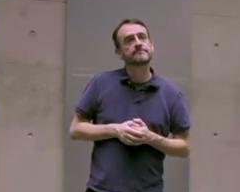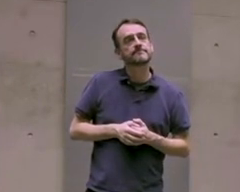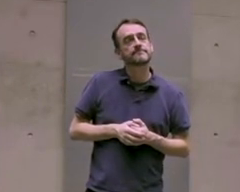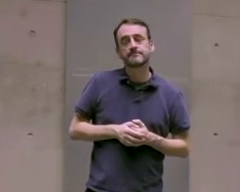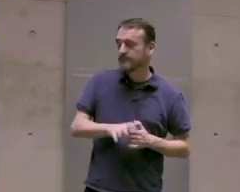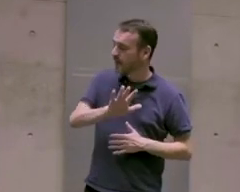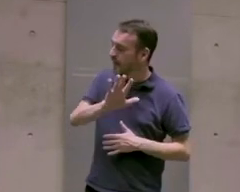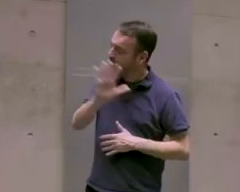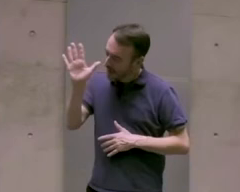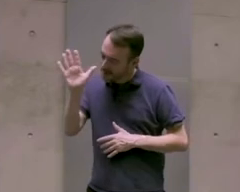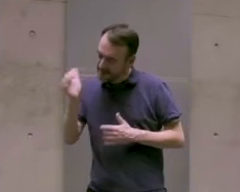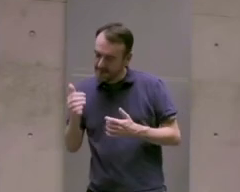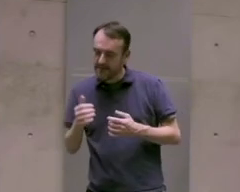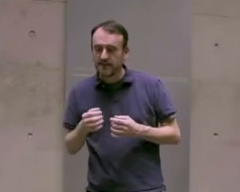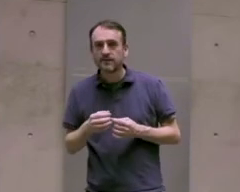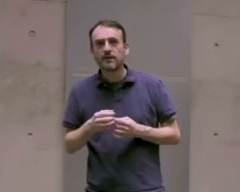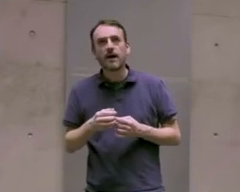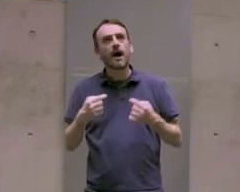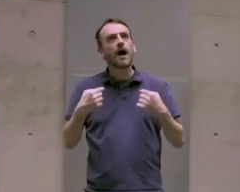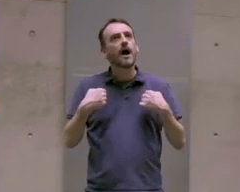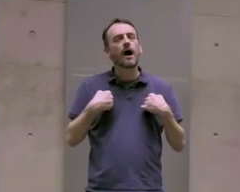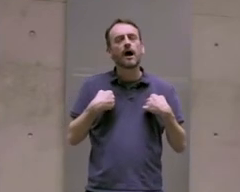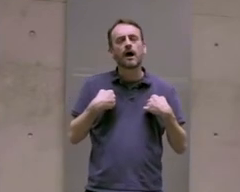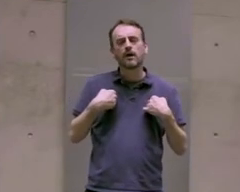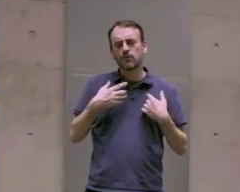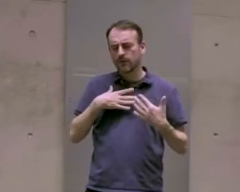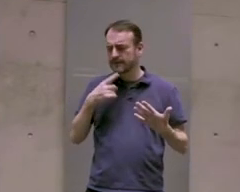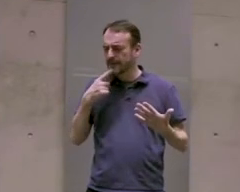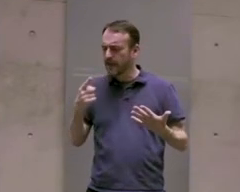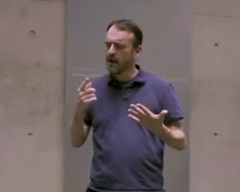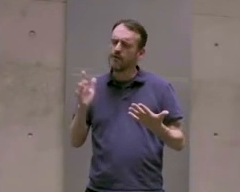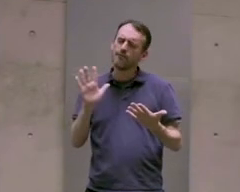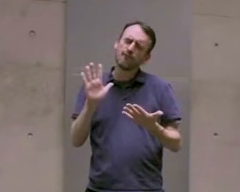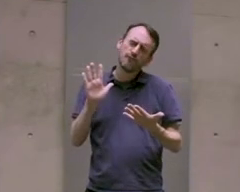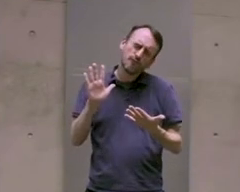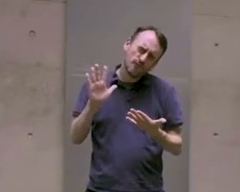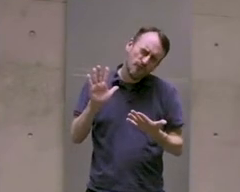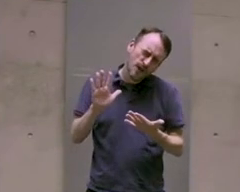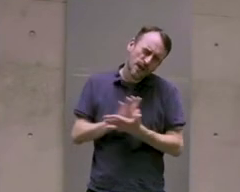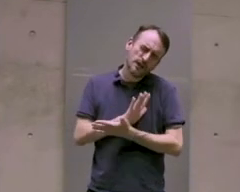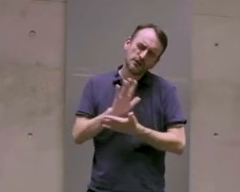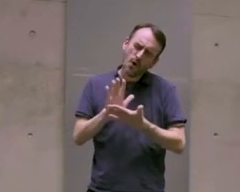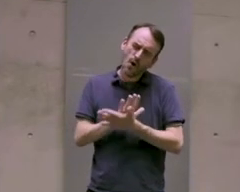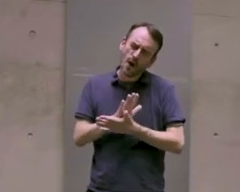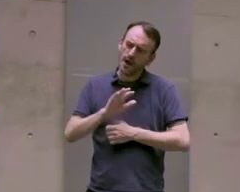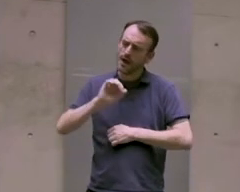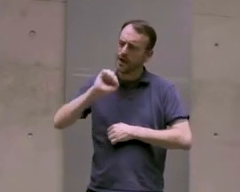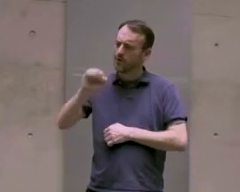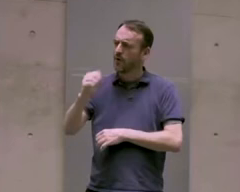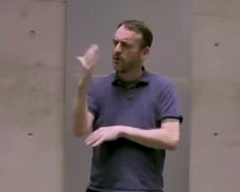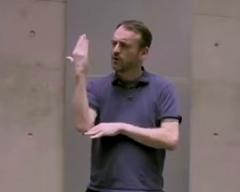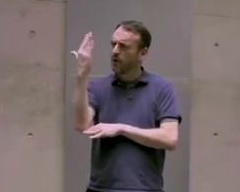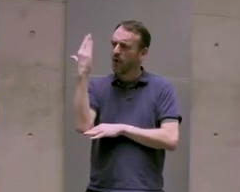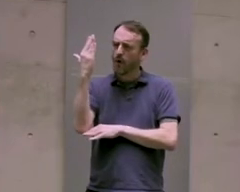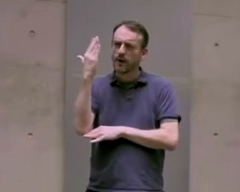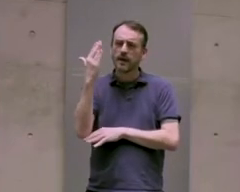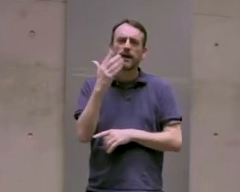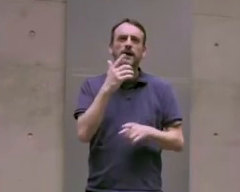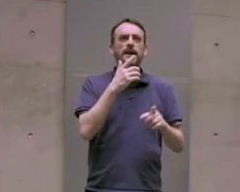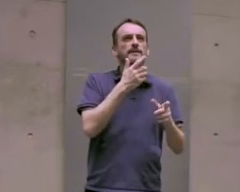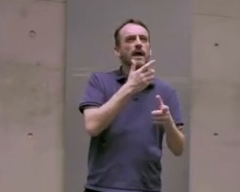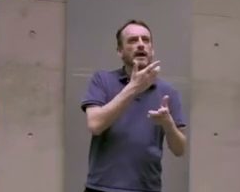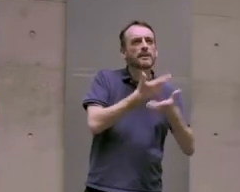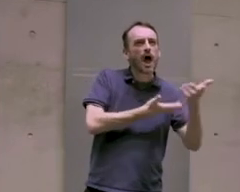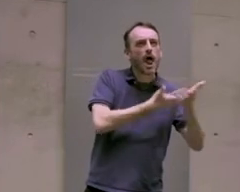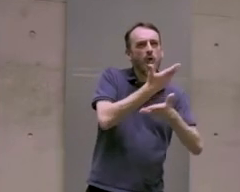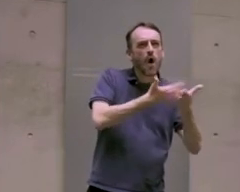Hi. I just want to say that I really enjoyed your GDC talk on dialogue as level design in Subsurface